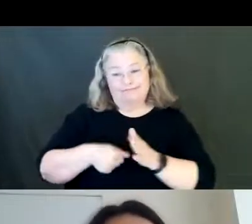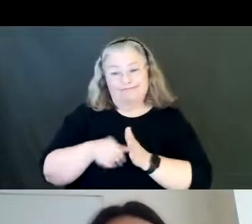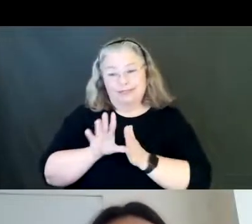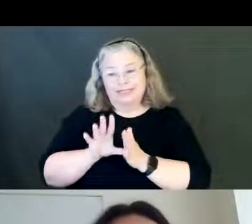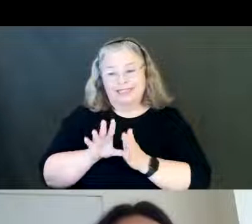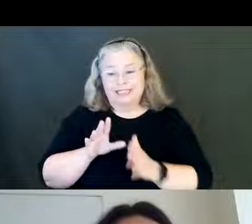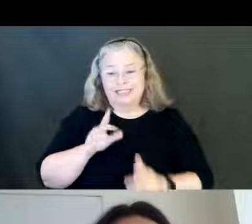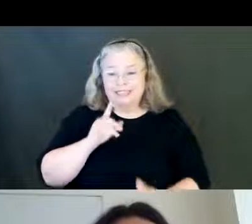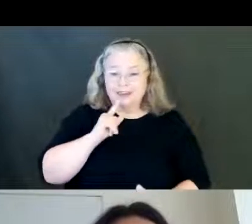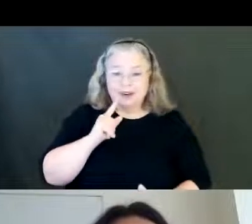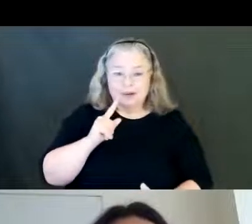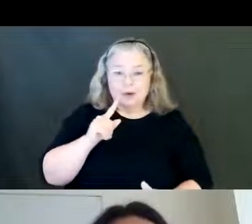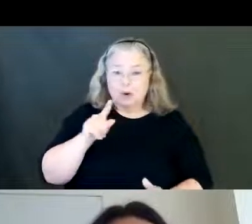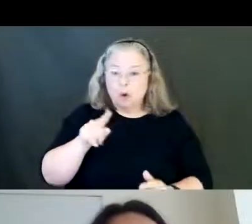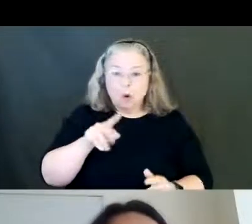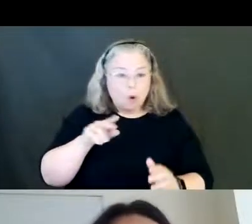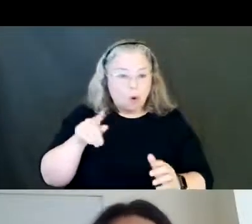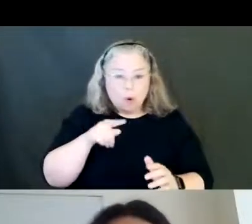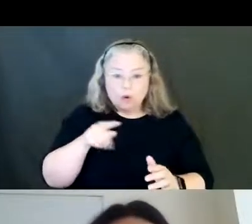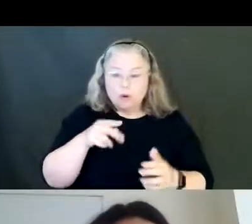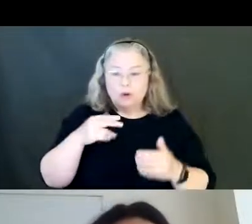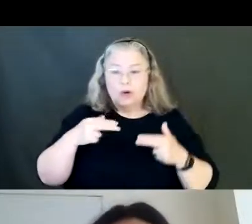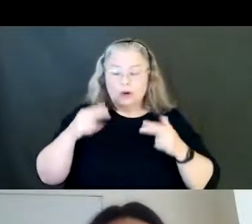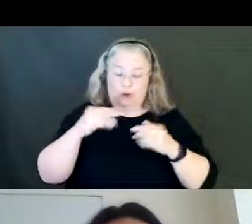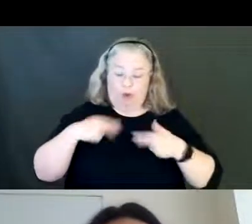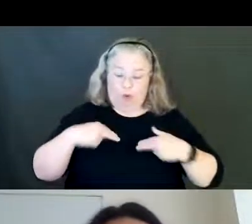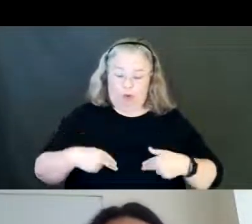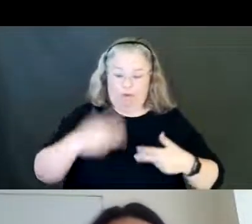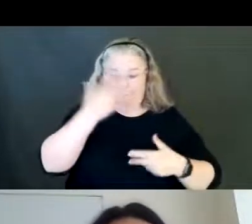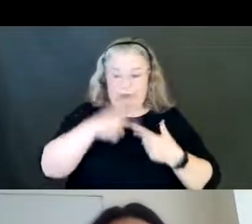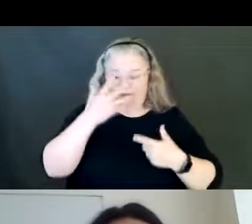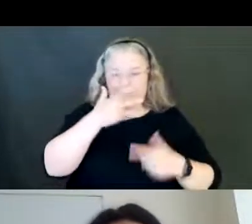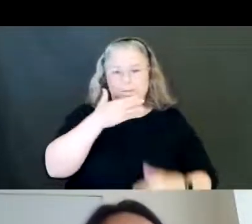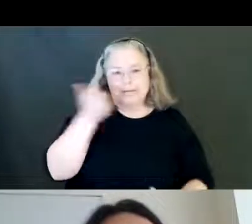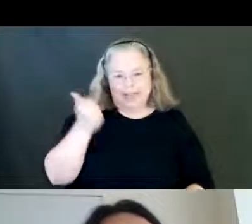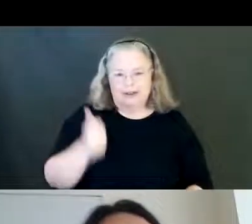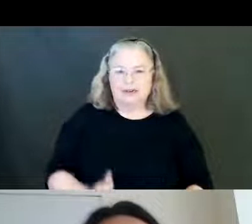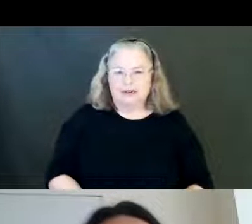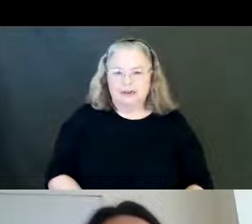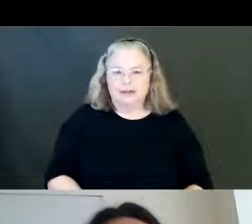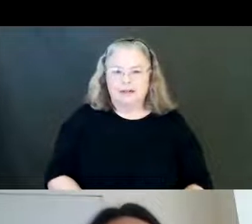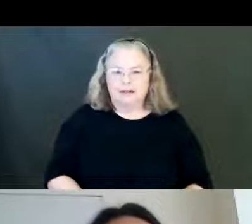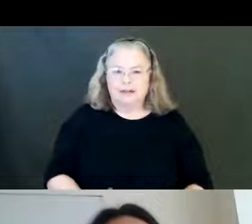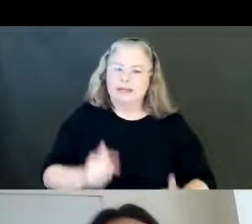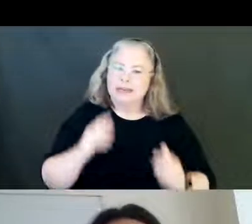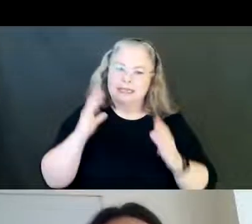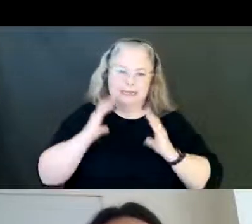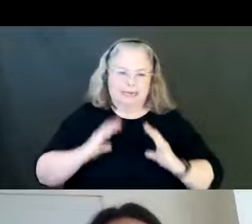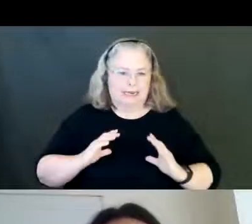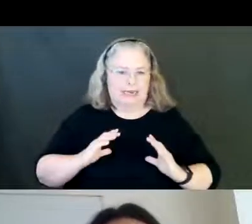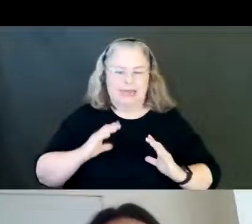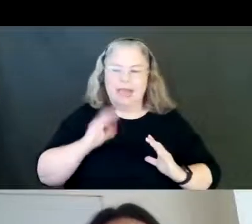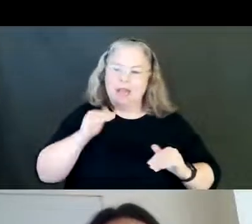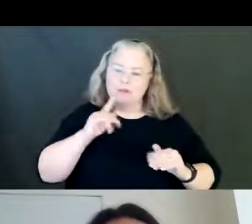When you go down a rabbit hole, humans so much better, agree. Clients haven't discovered technology